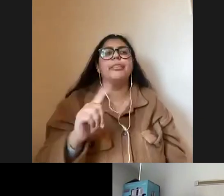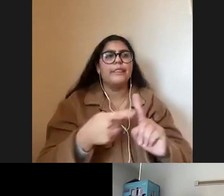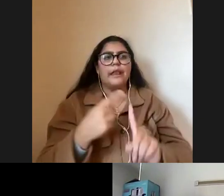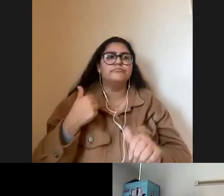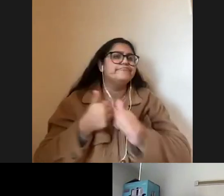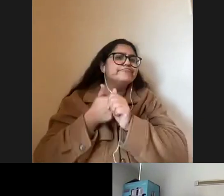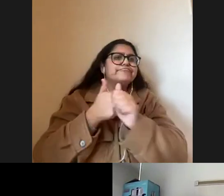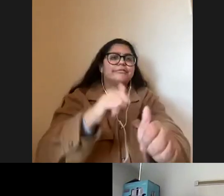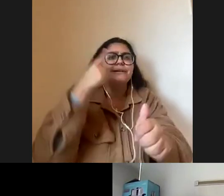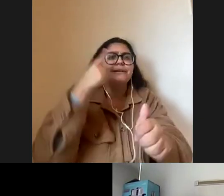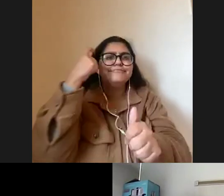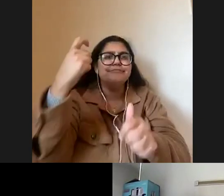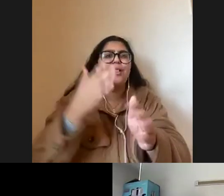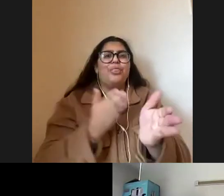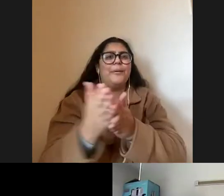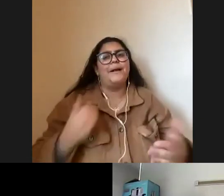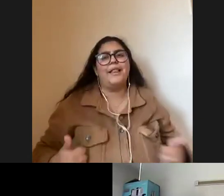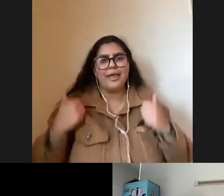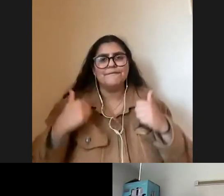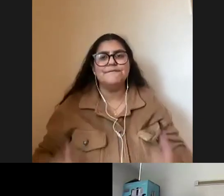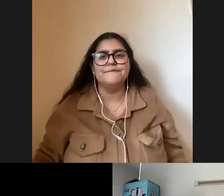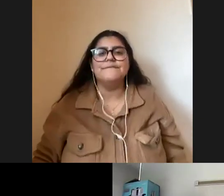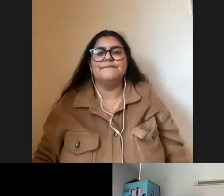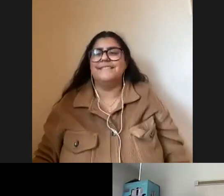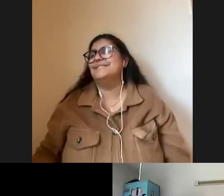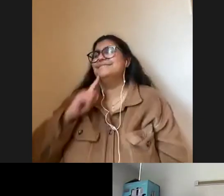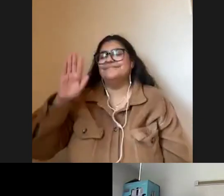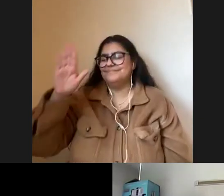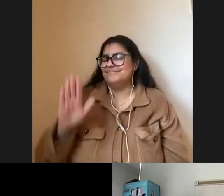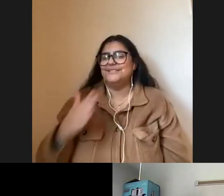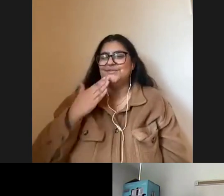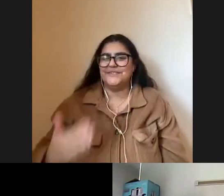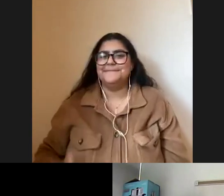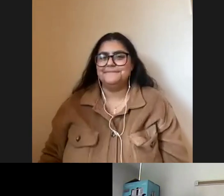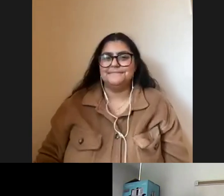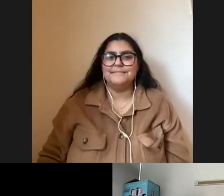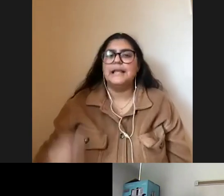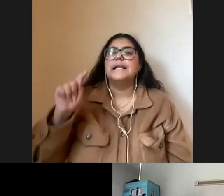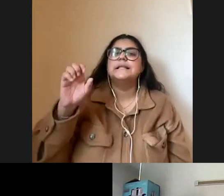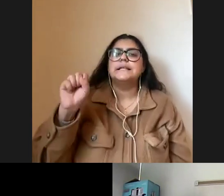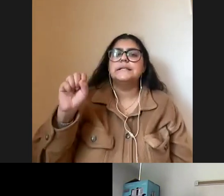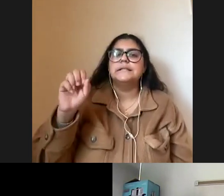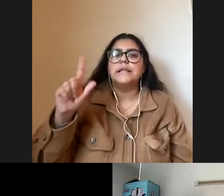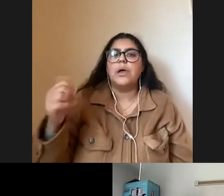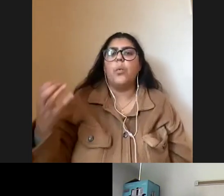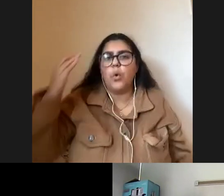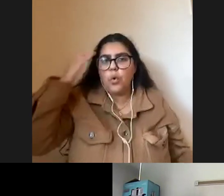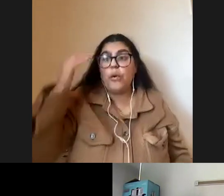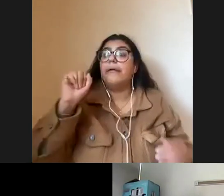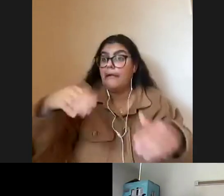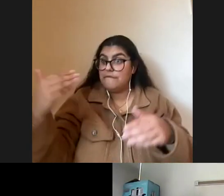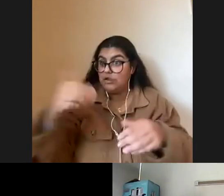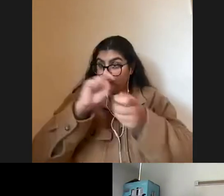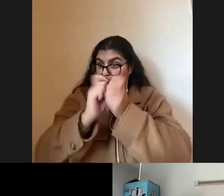for the rest of my life. Amazing. That's Yeah, great. Um, Tesla wants to know, can fish change color?